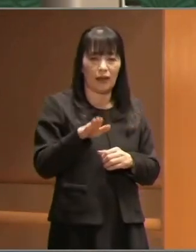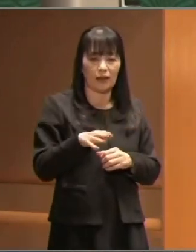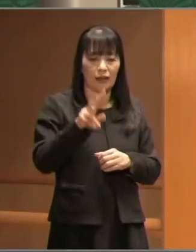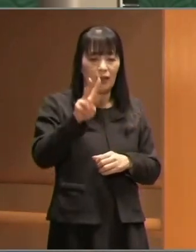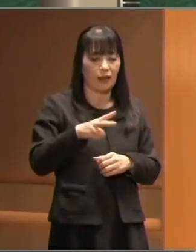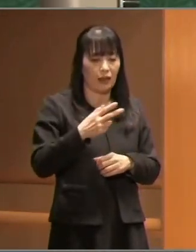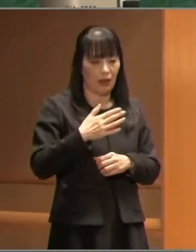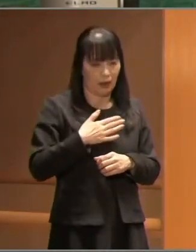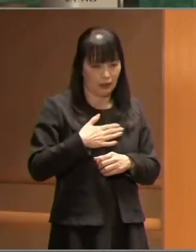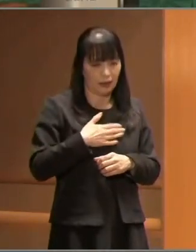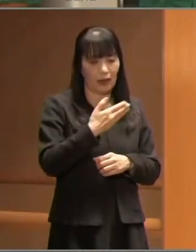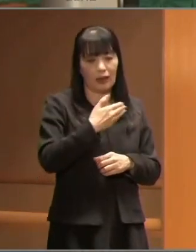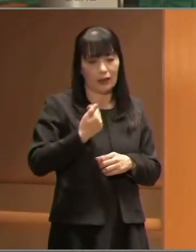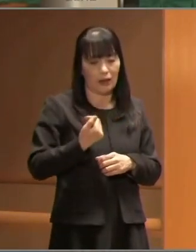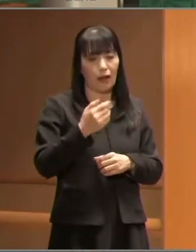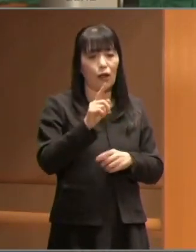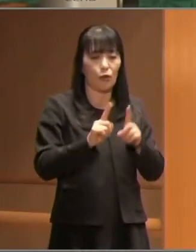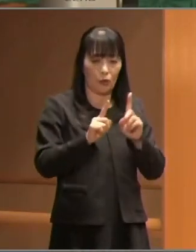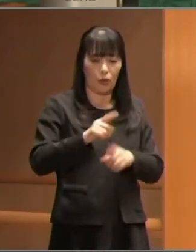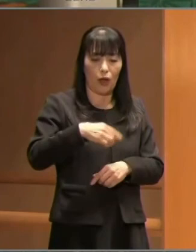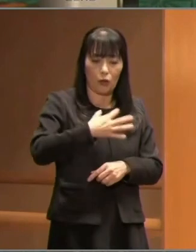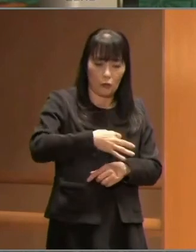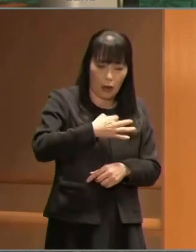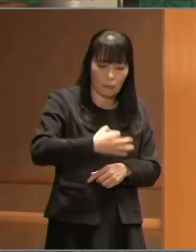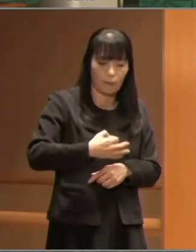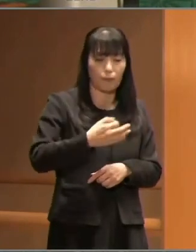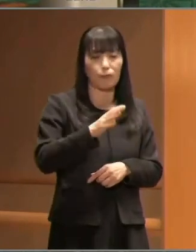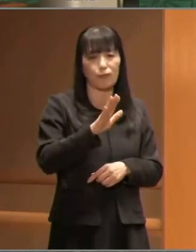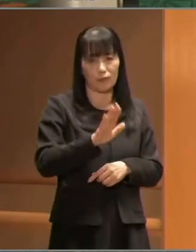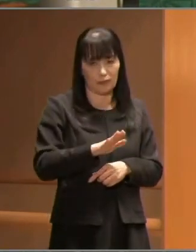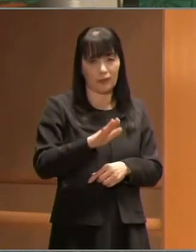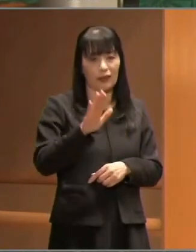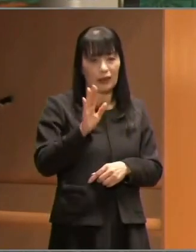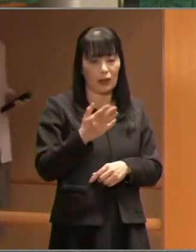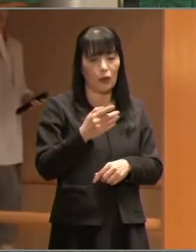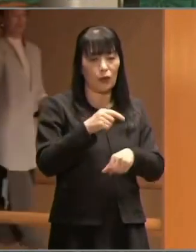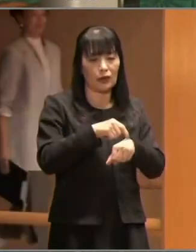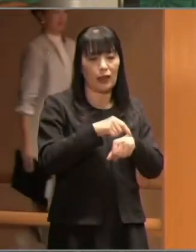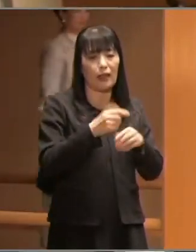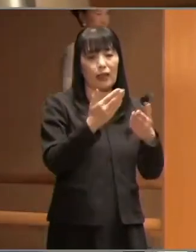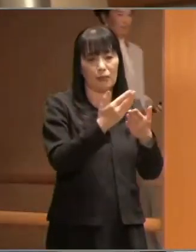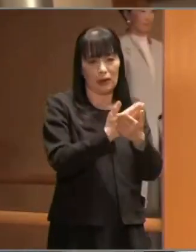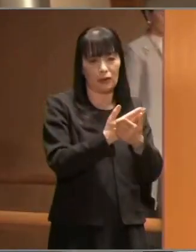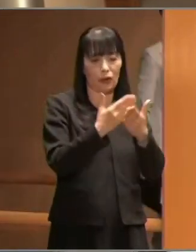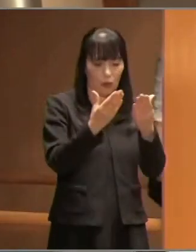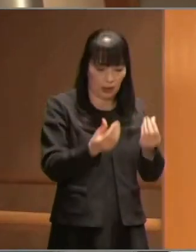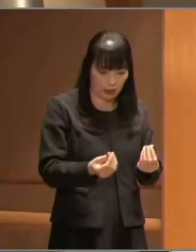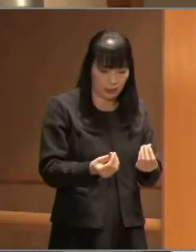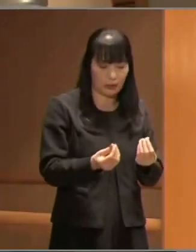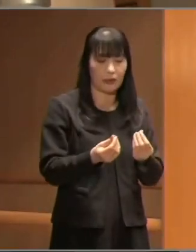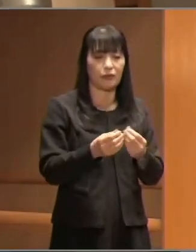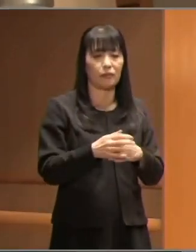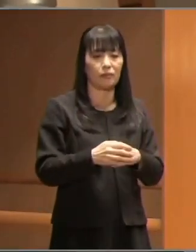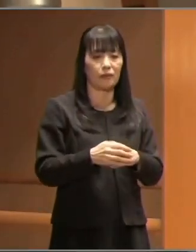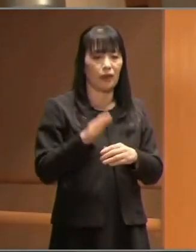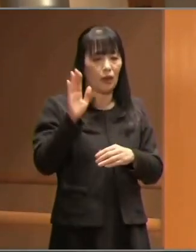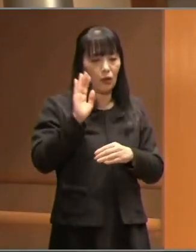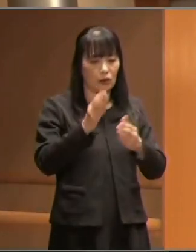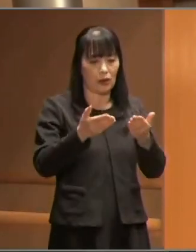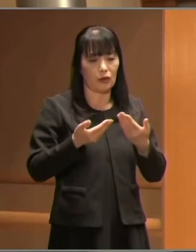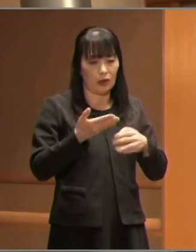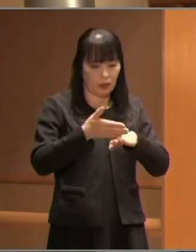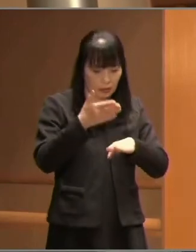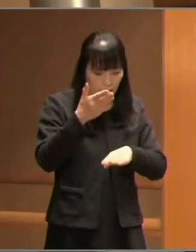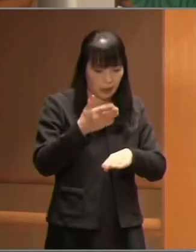And I hope you have enjoyed my presentation, and thank you very much for your attention.